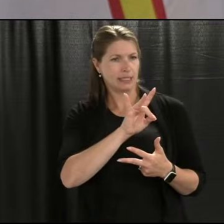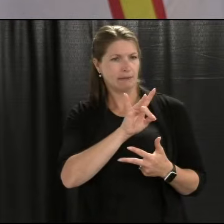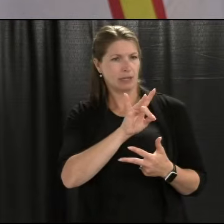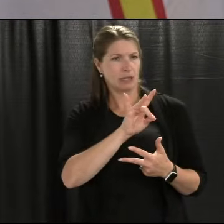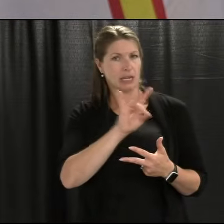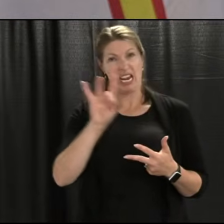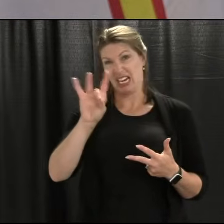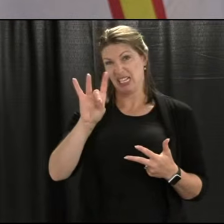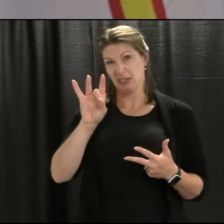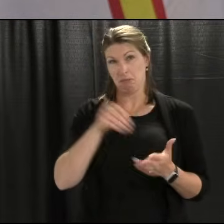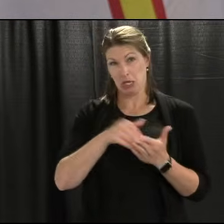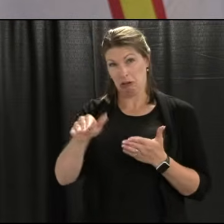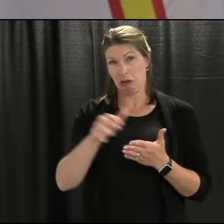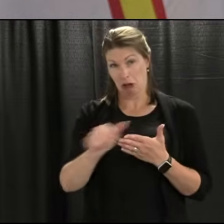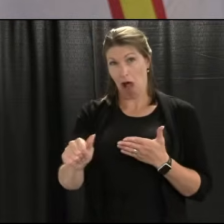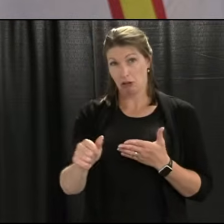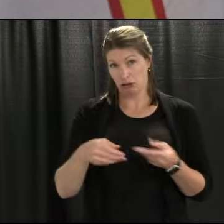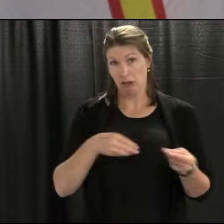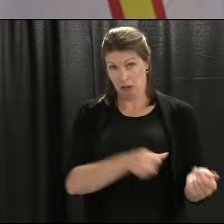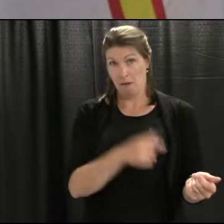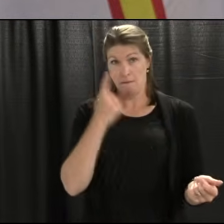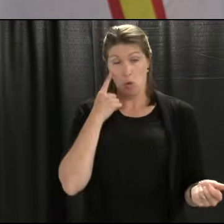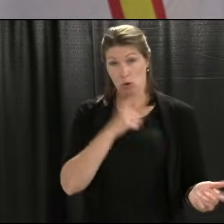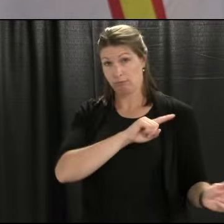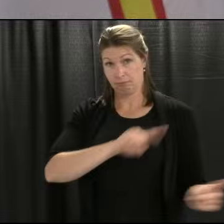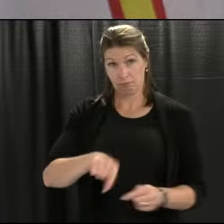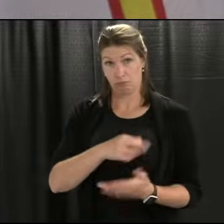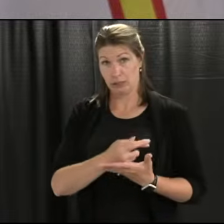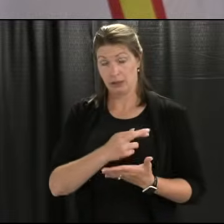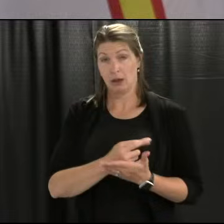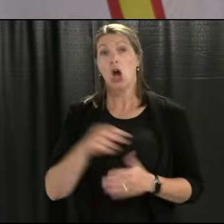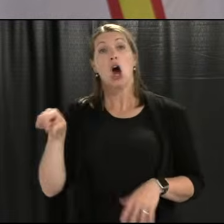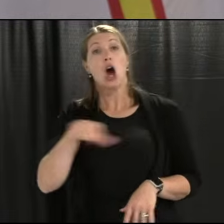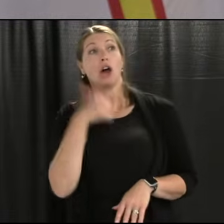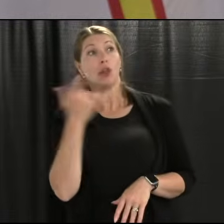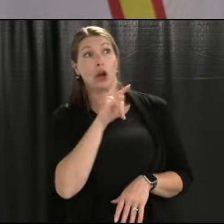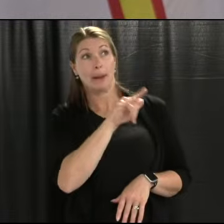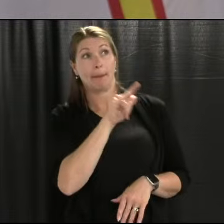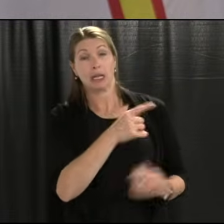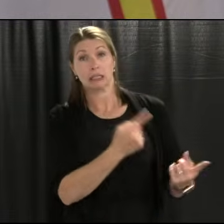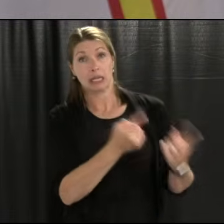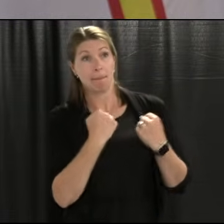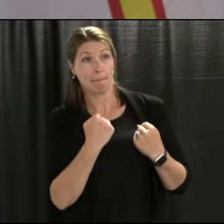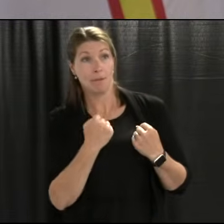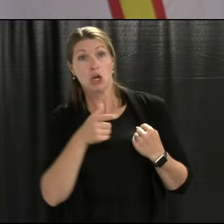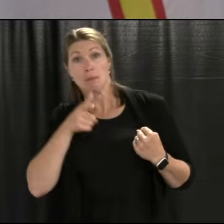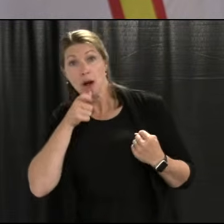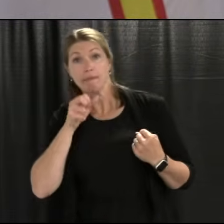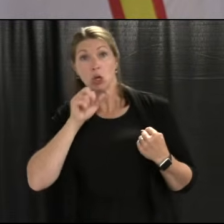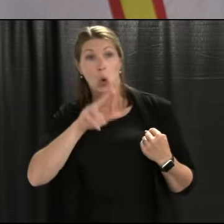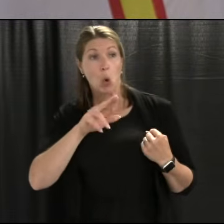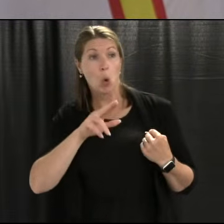now. And the other high capacity, because there are 4 coming, are they private or will they be from another province?